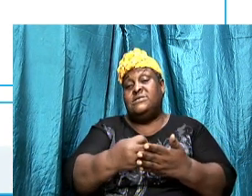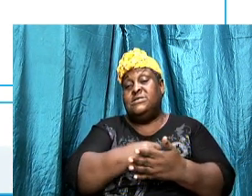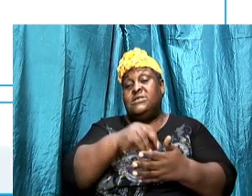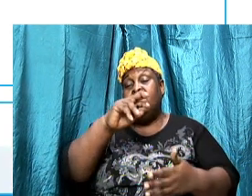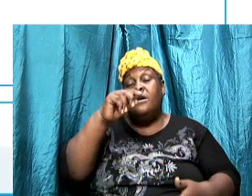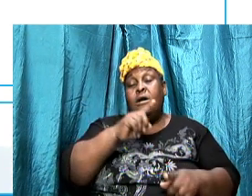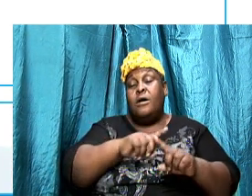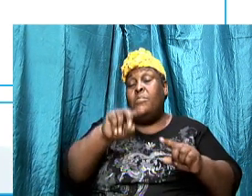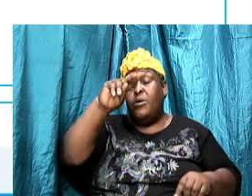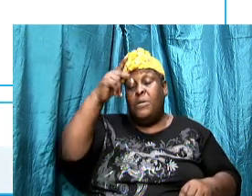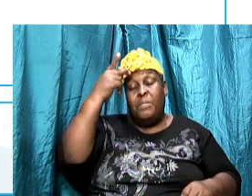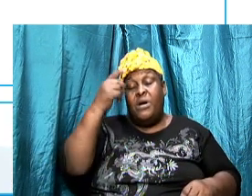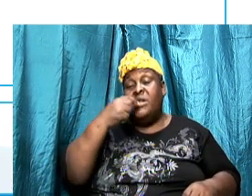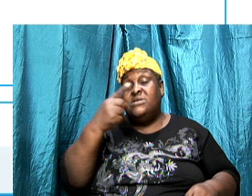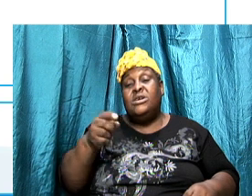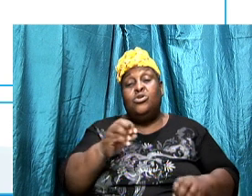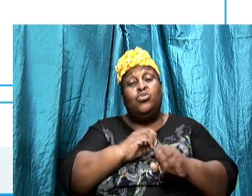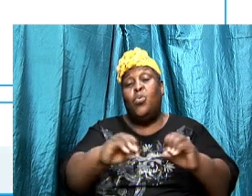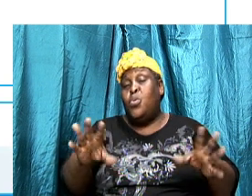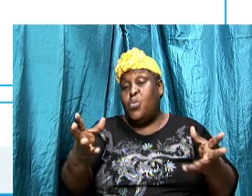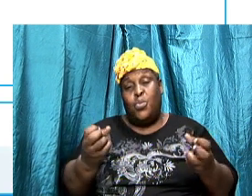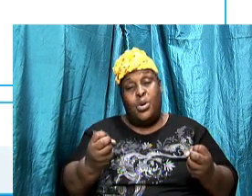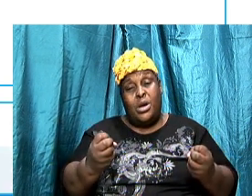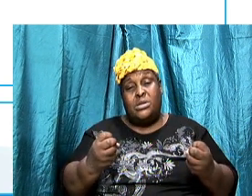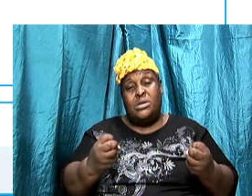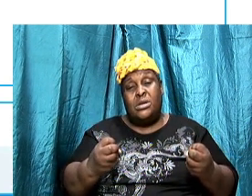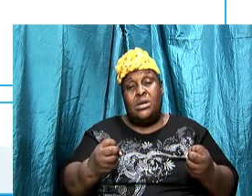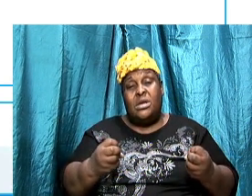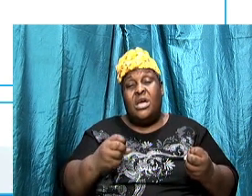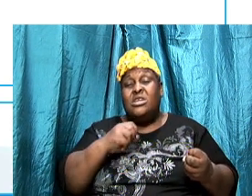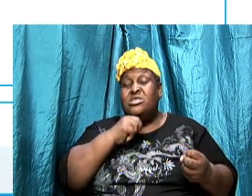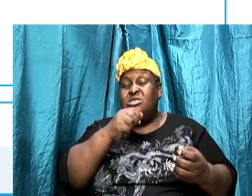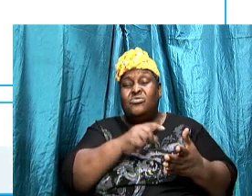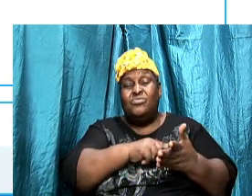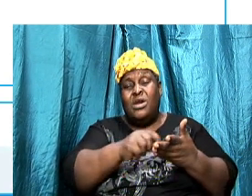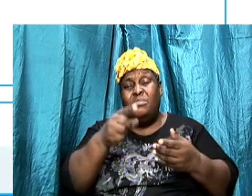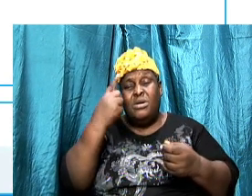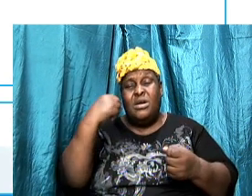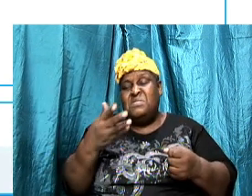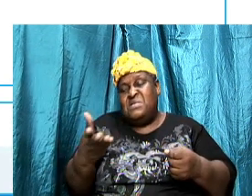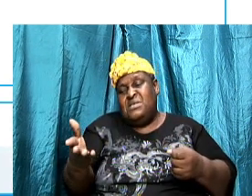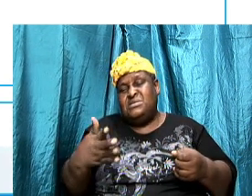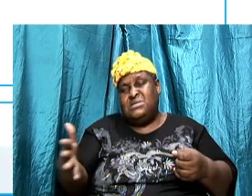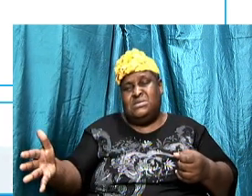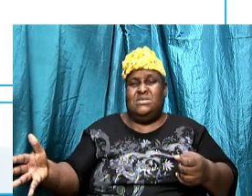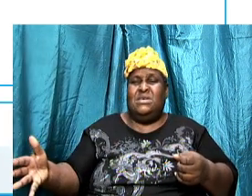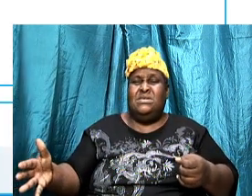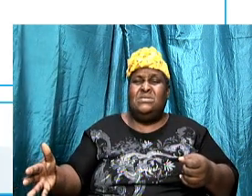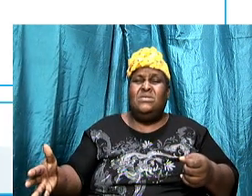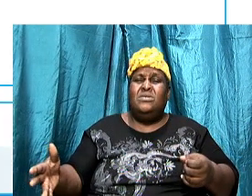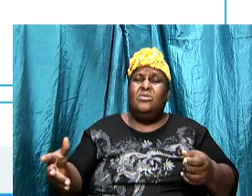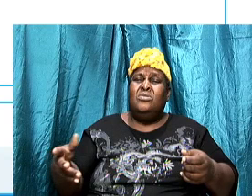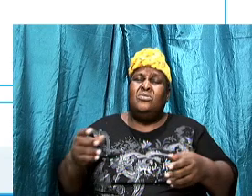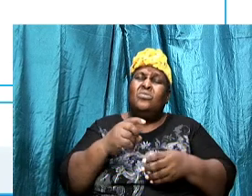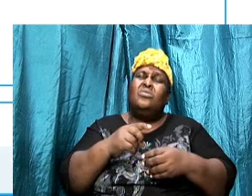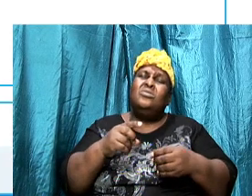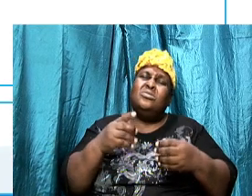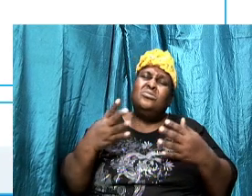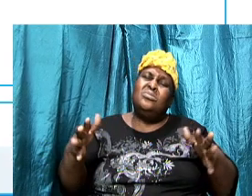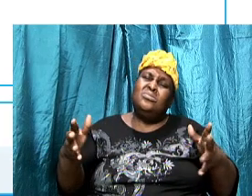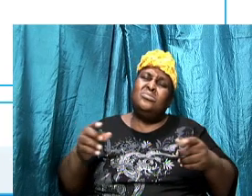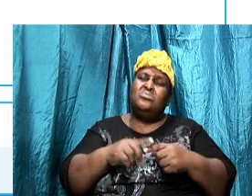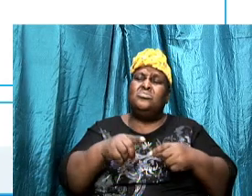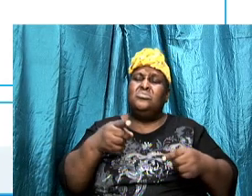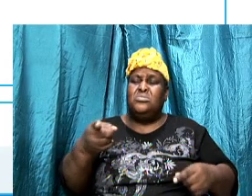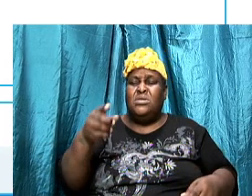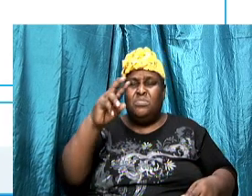And he's not writing so that this thing could be done to him. But he was just writing to lay it out as the truth, as it was the